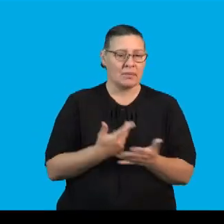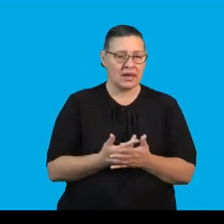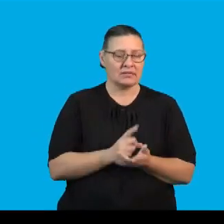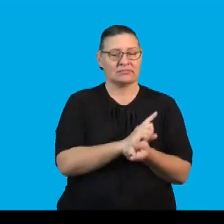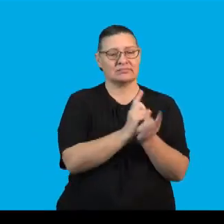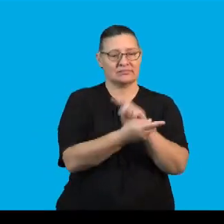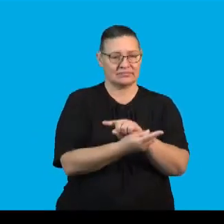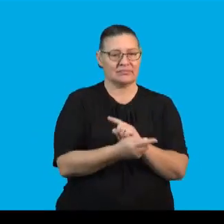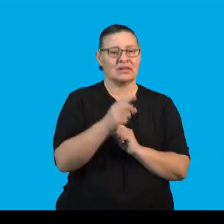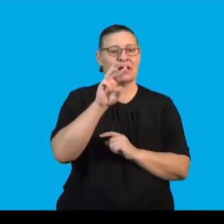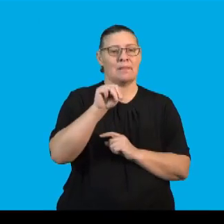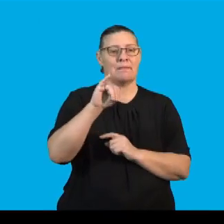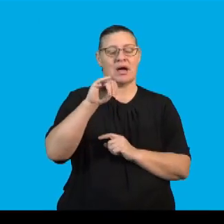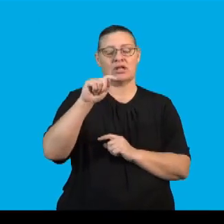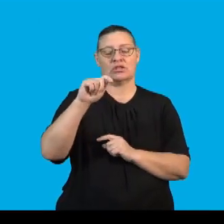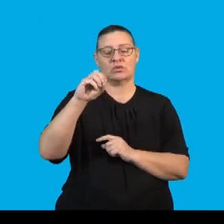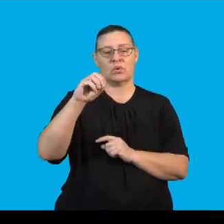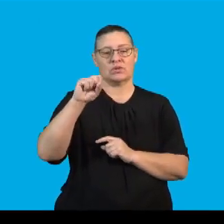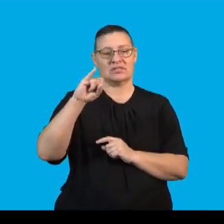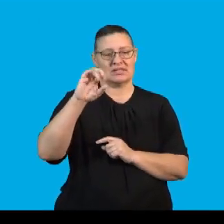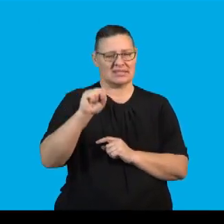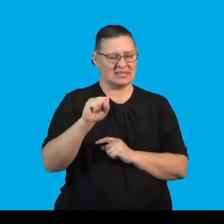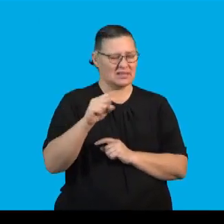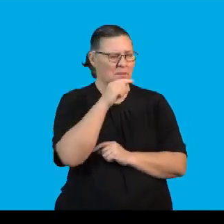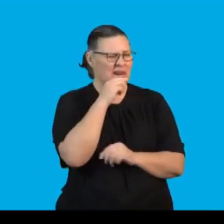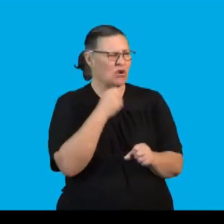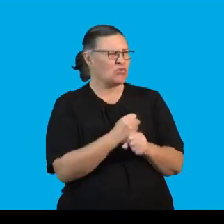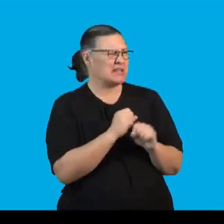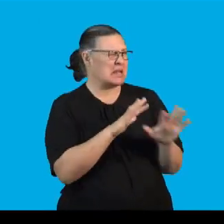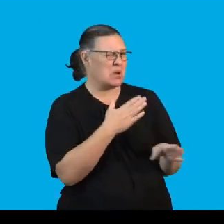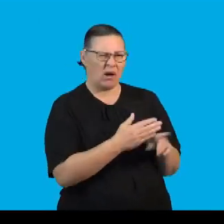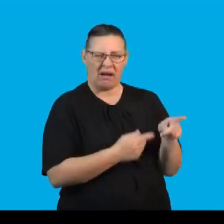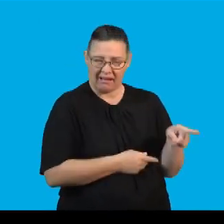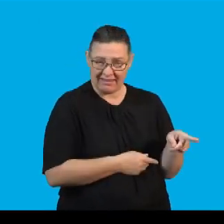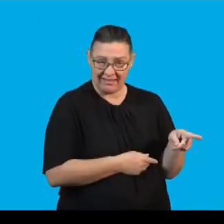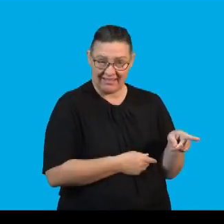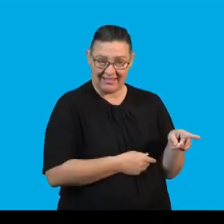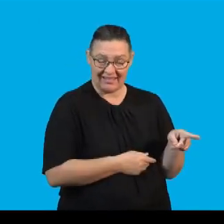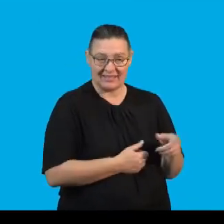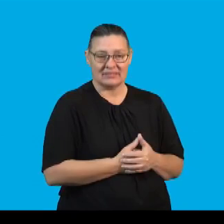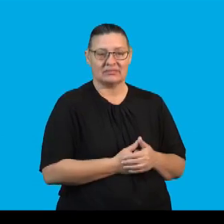undergoes mitosis. Remember mitosis? This is again grade 10 work.